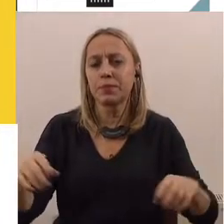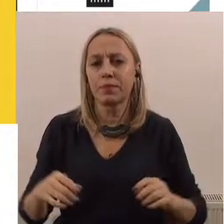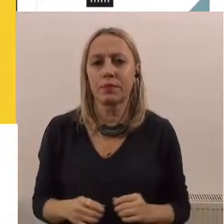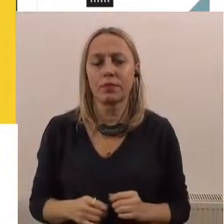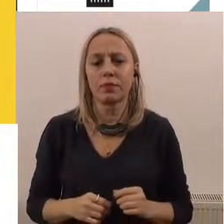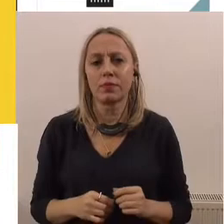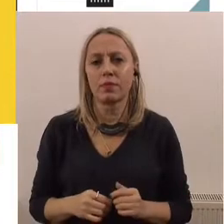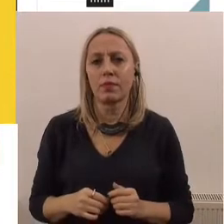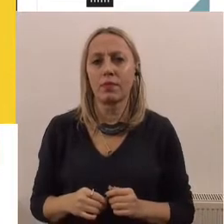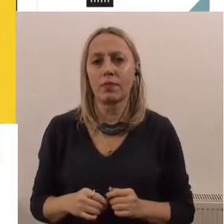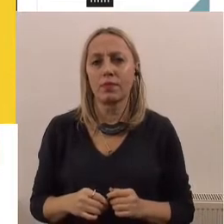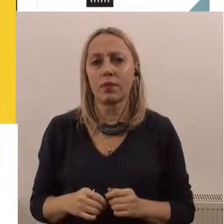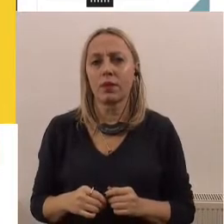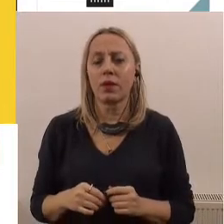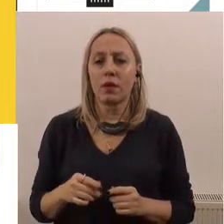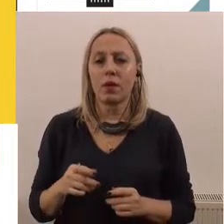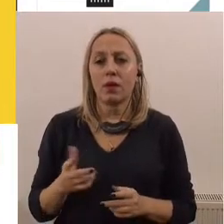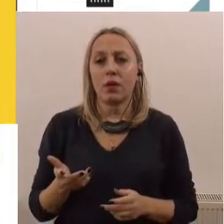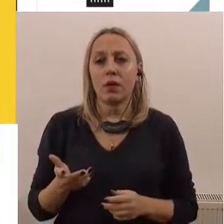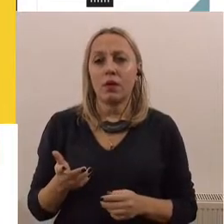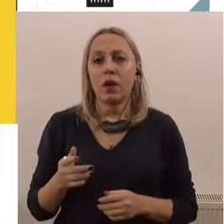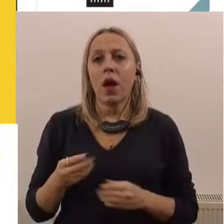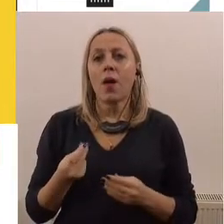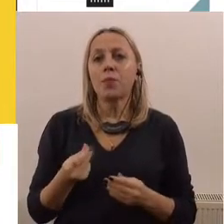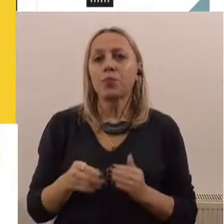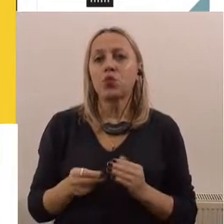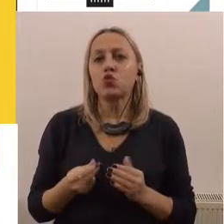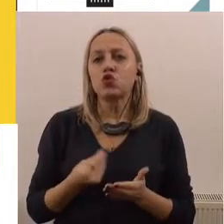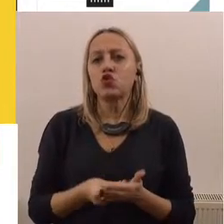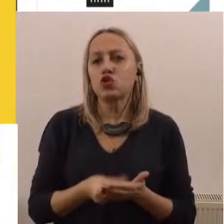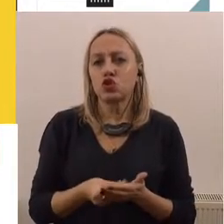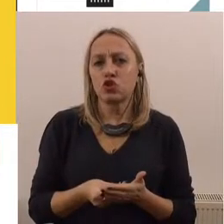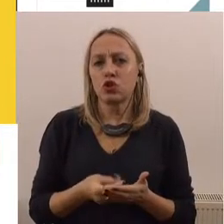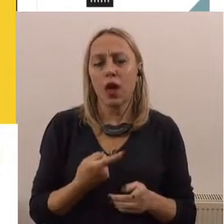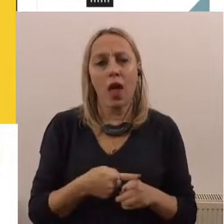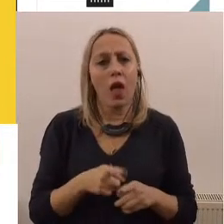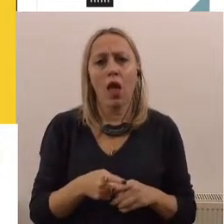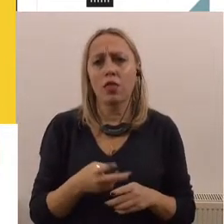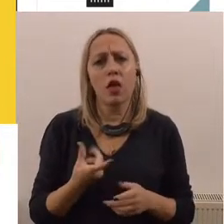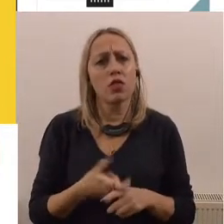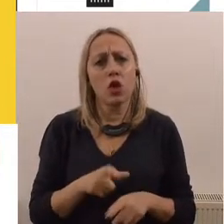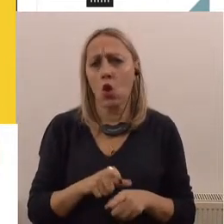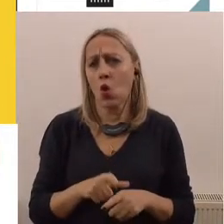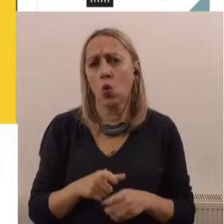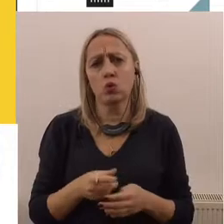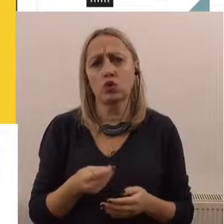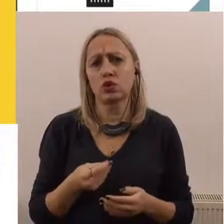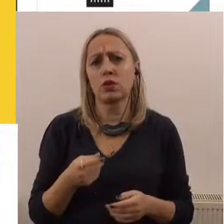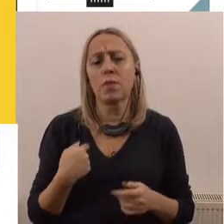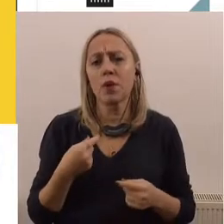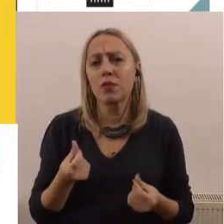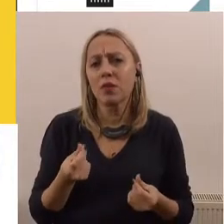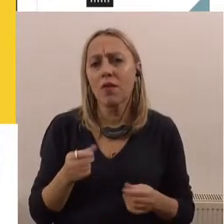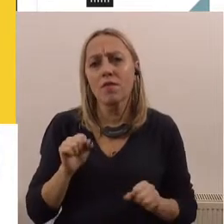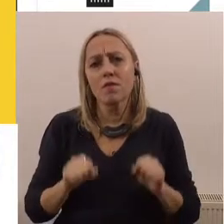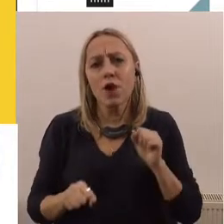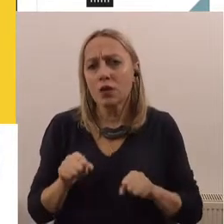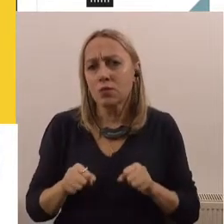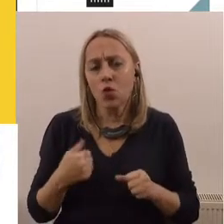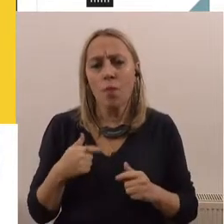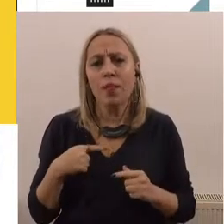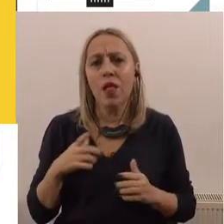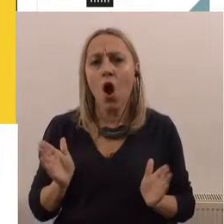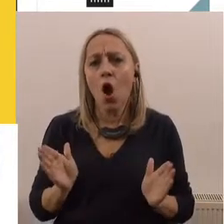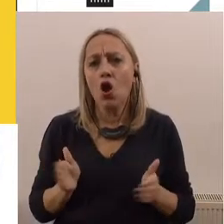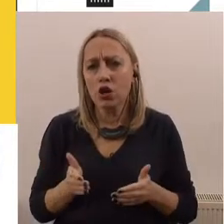could say, projects. And also nearby a lot of embassies, we